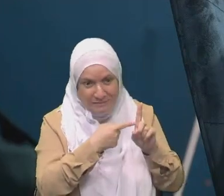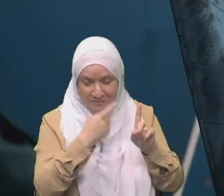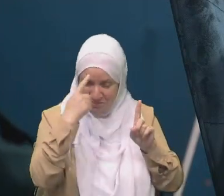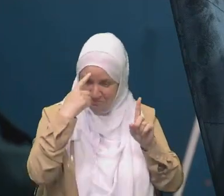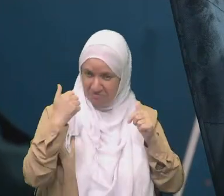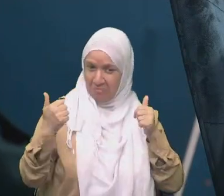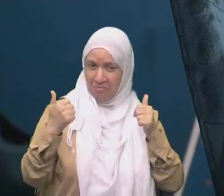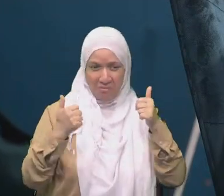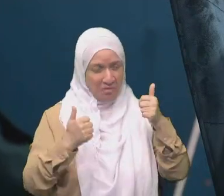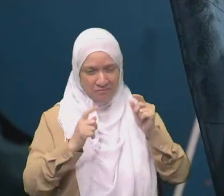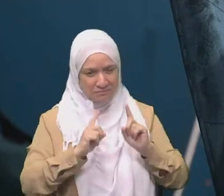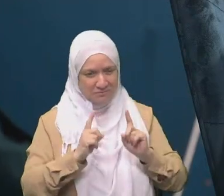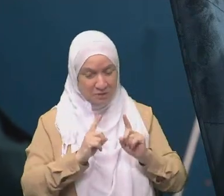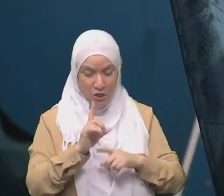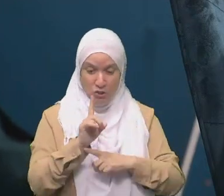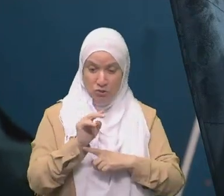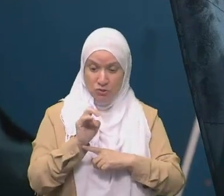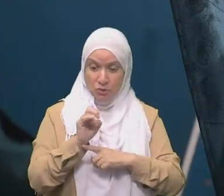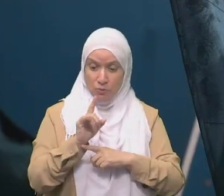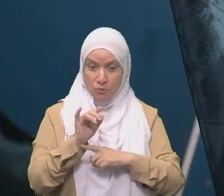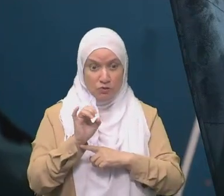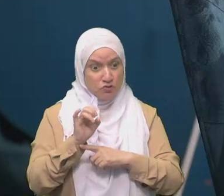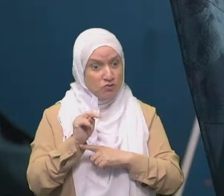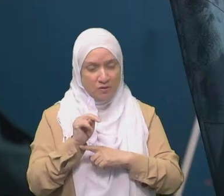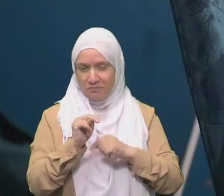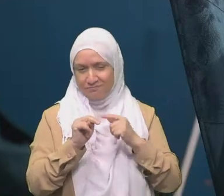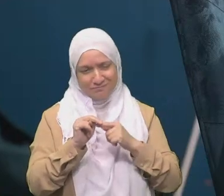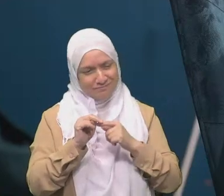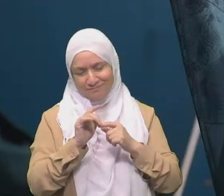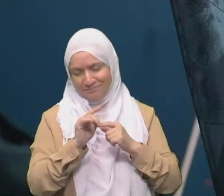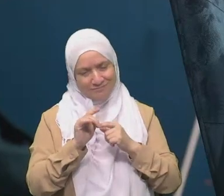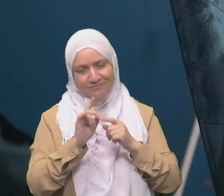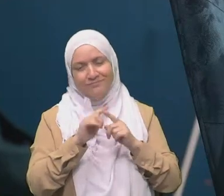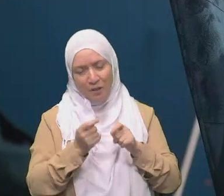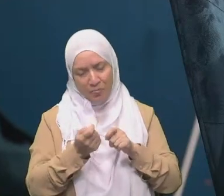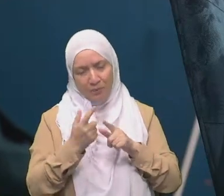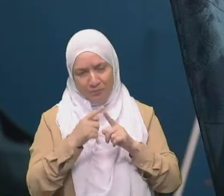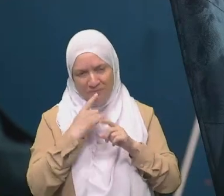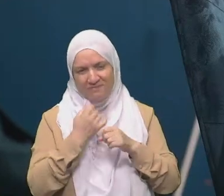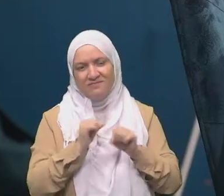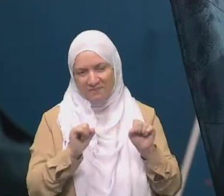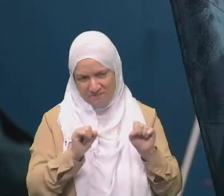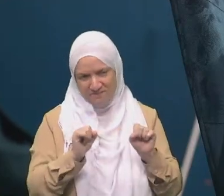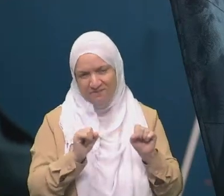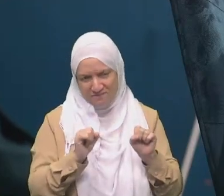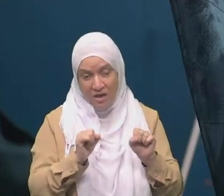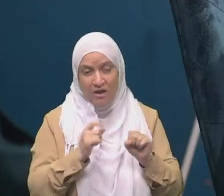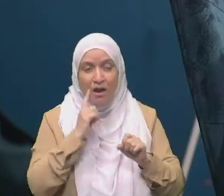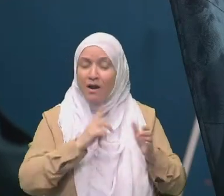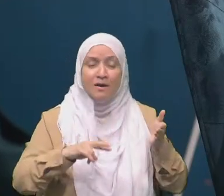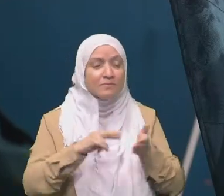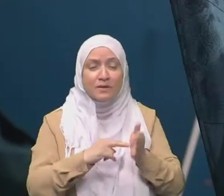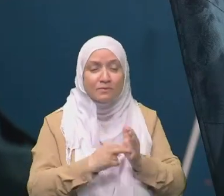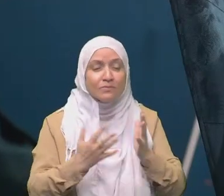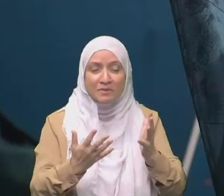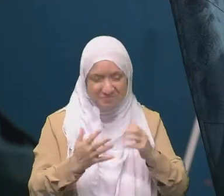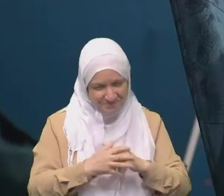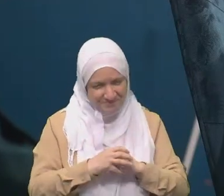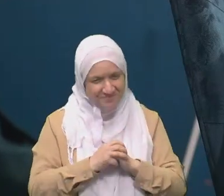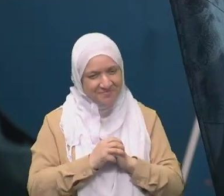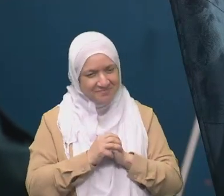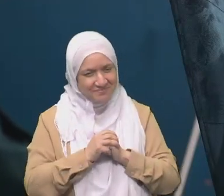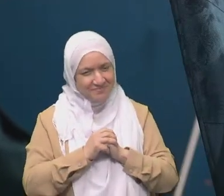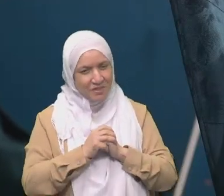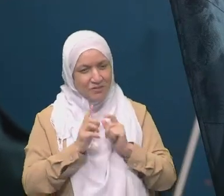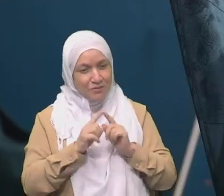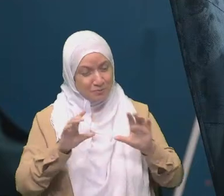then they stop using that qadr of doing the right thing and of abstaining from the wrong thing. Otherwise, if we